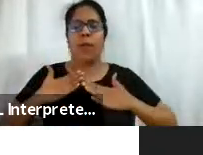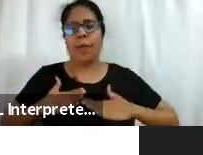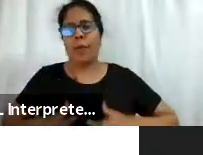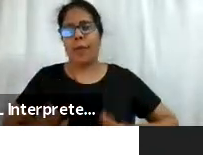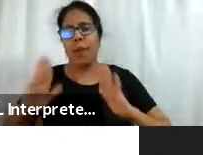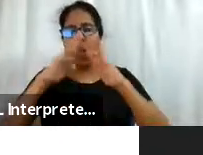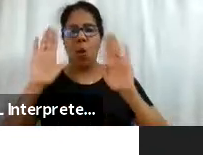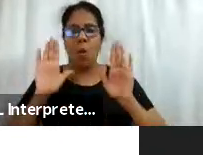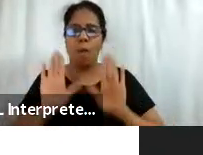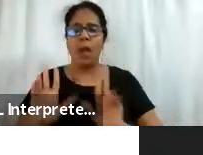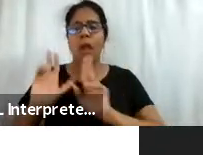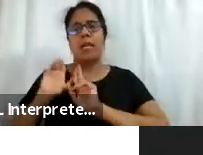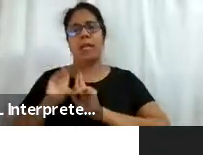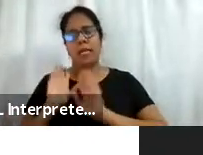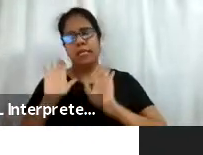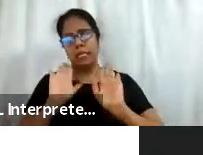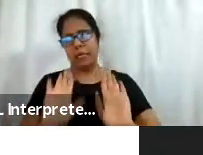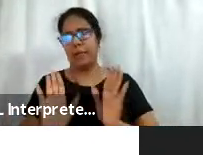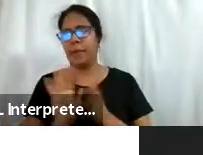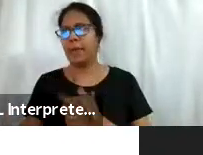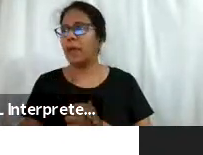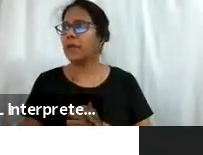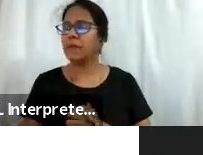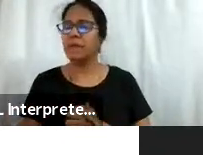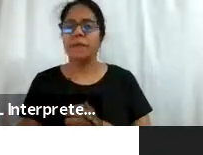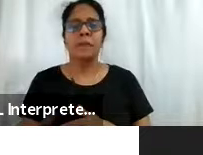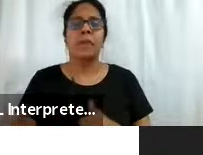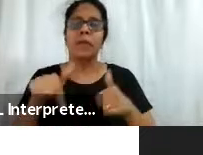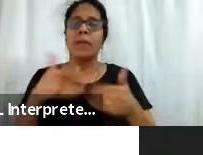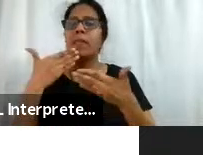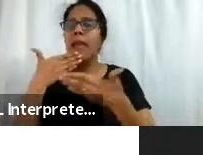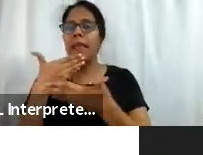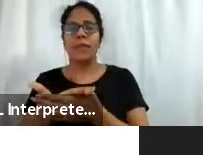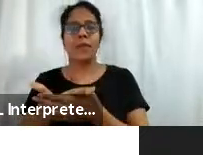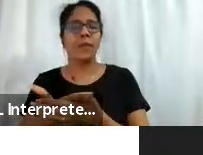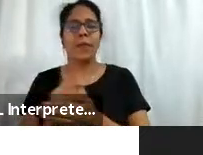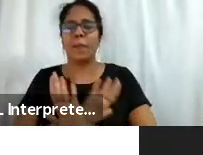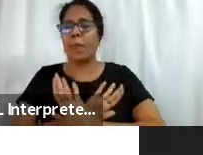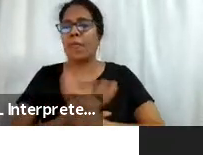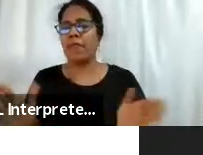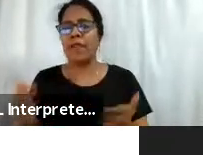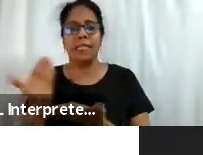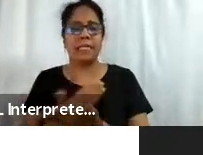there are questions, I would like to take them now.